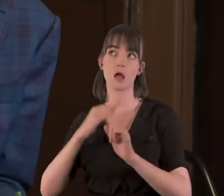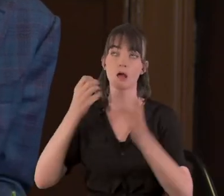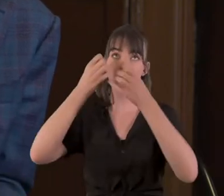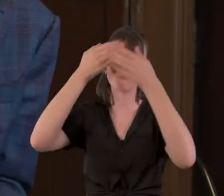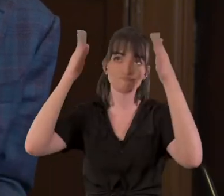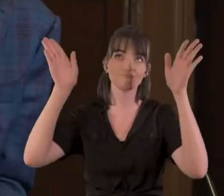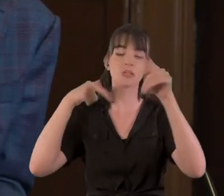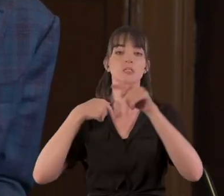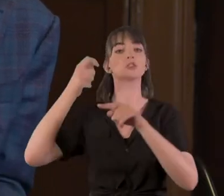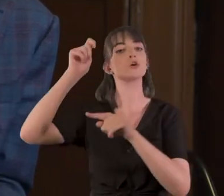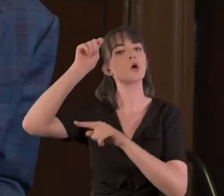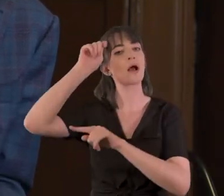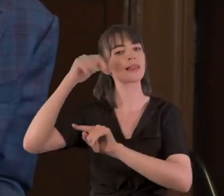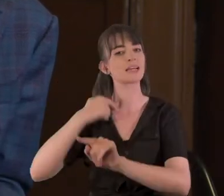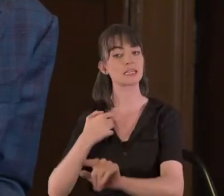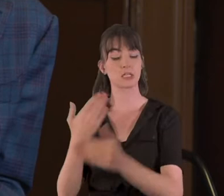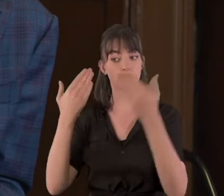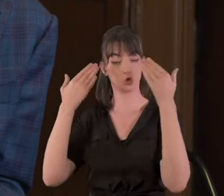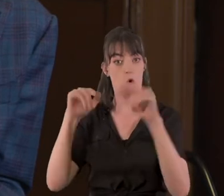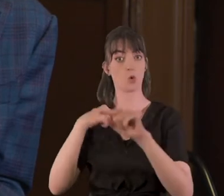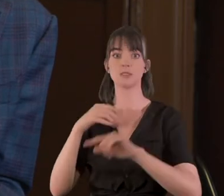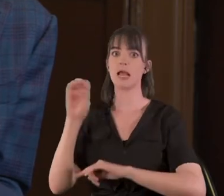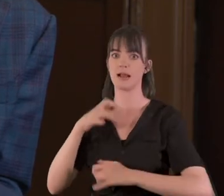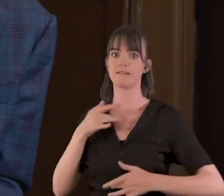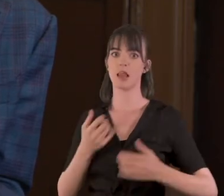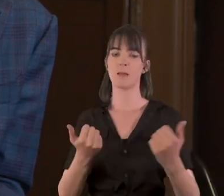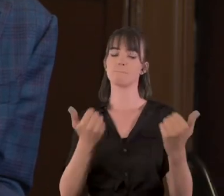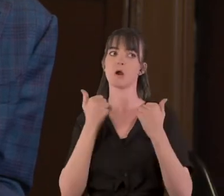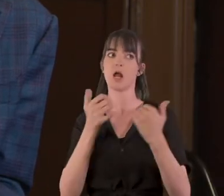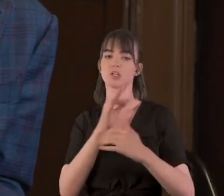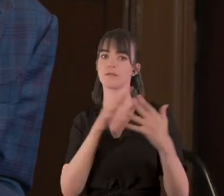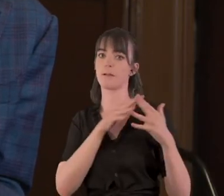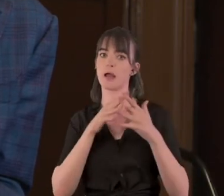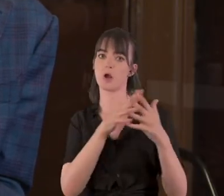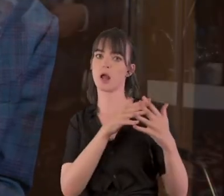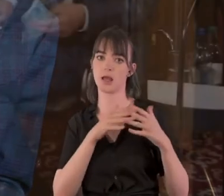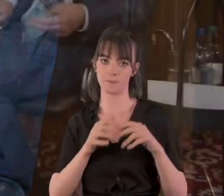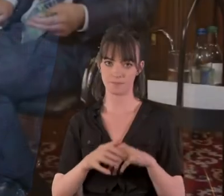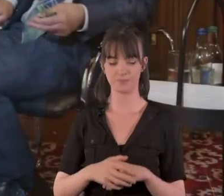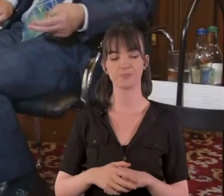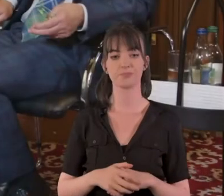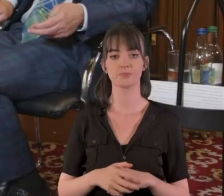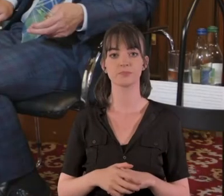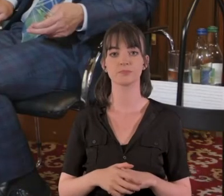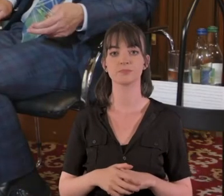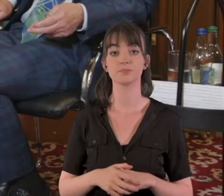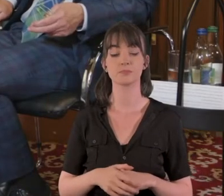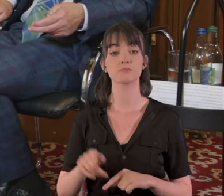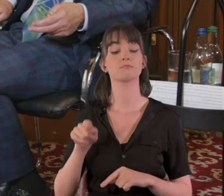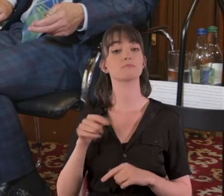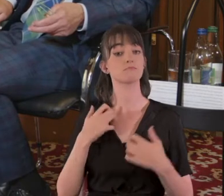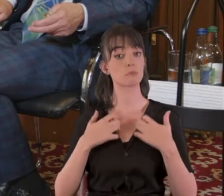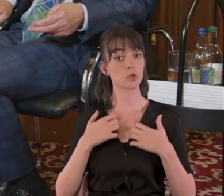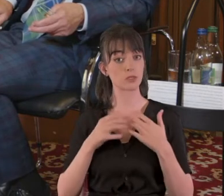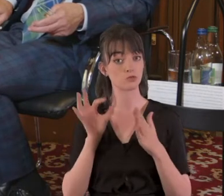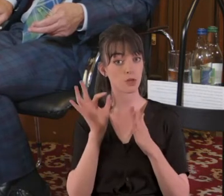sort of testimony to the degree to which they felt the pressure. Mm-hmm. A point you raised there in